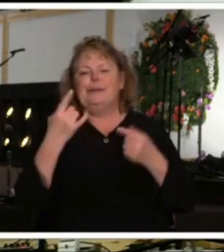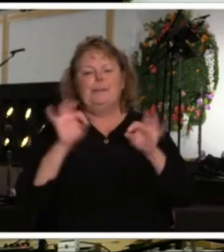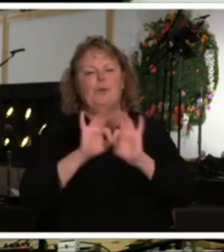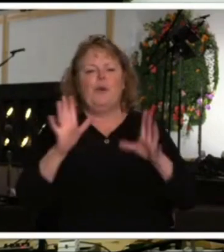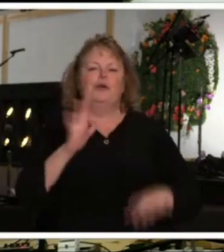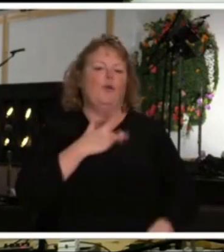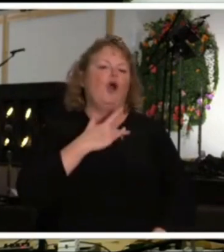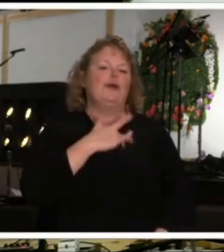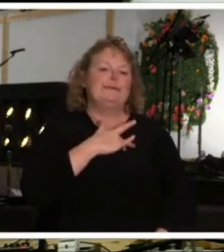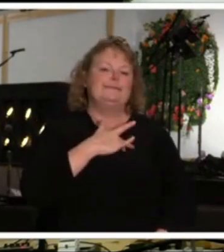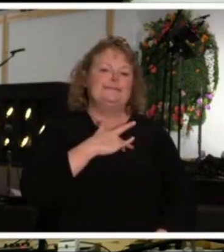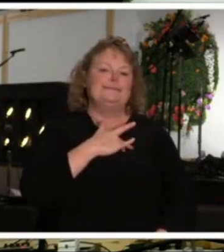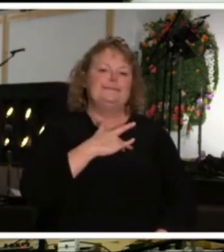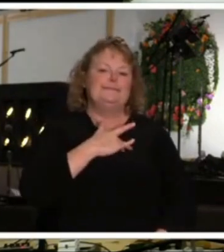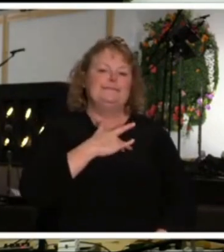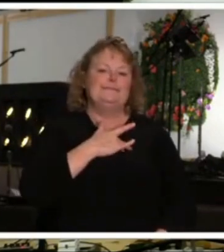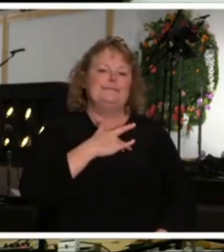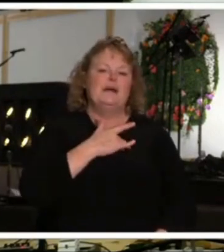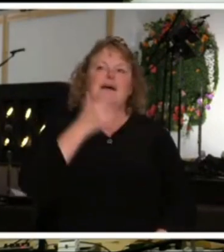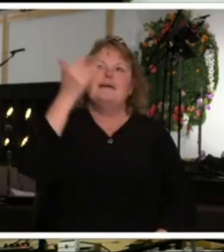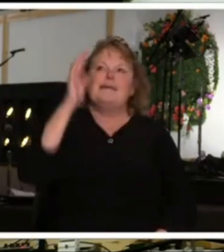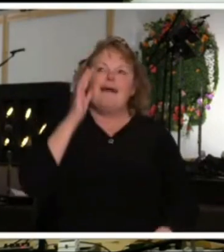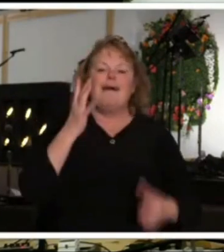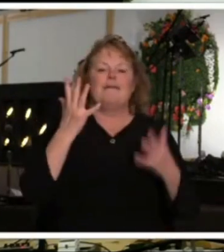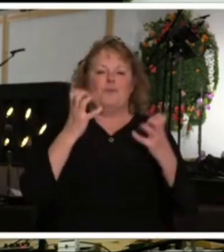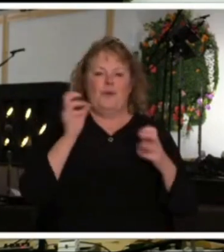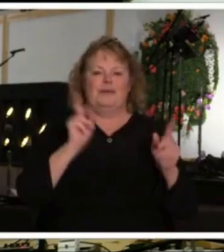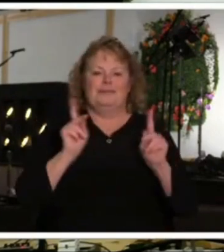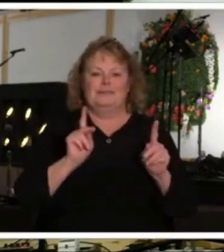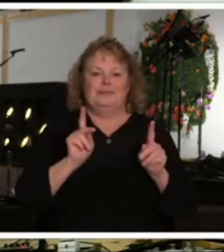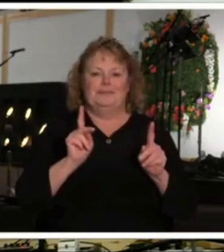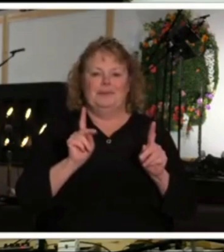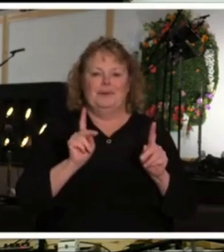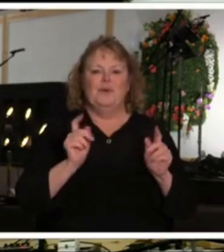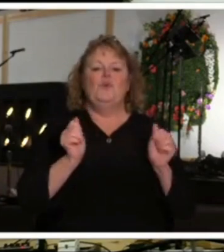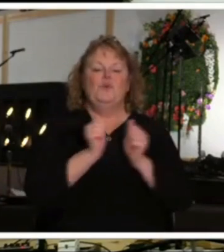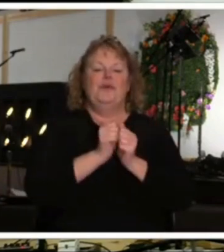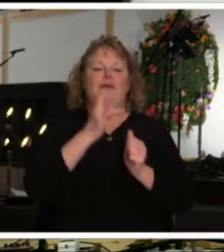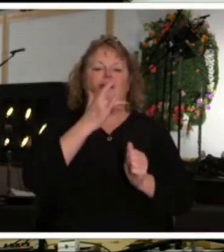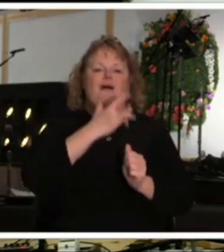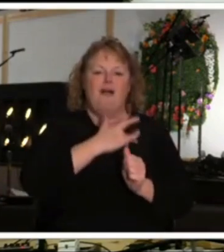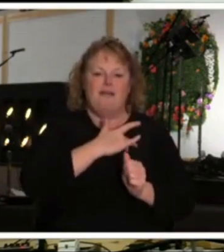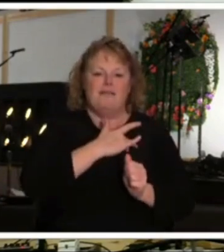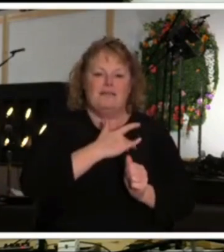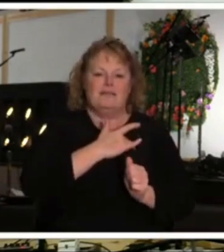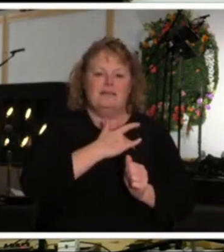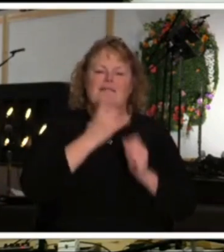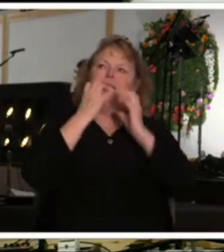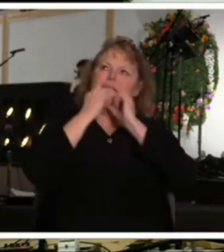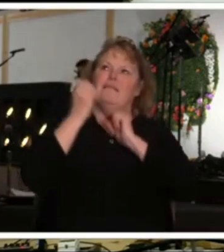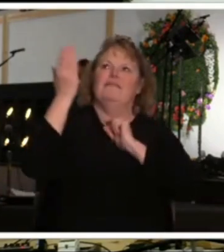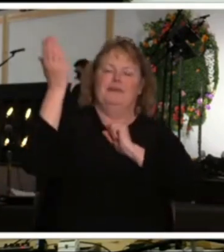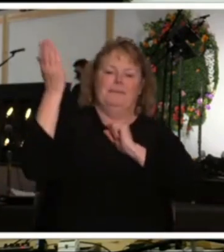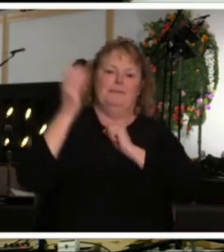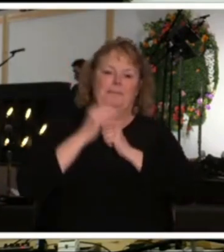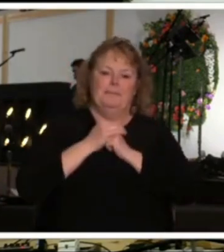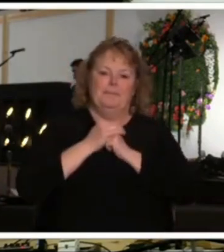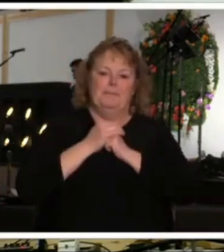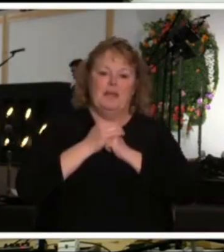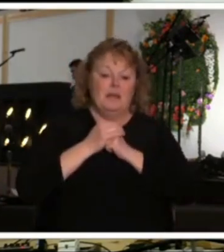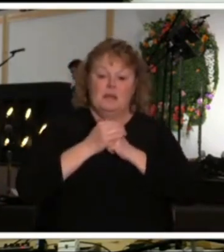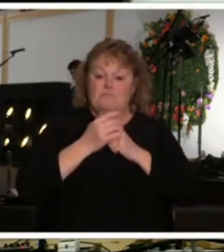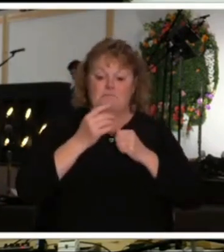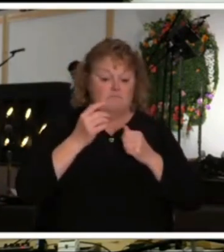And God is still looking for people with a heart for him. encourage you to continue to grow in your knowledge of